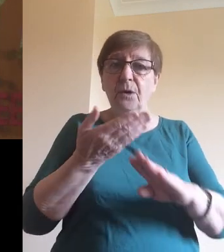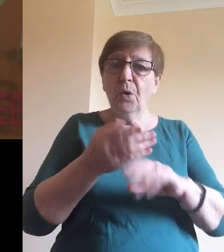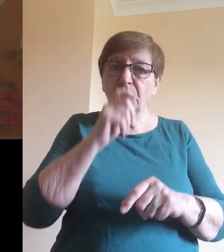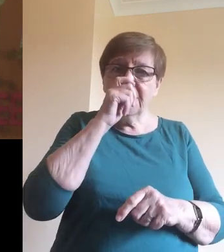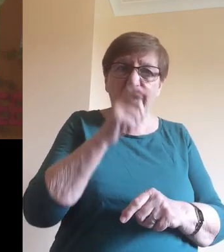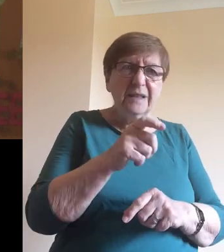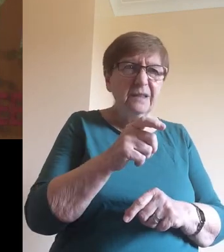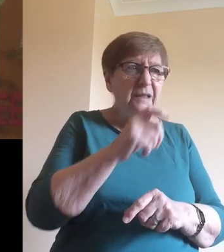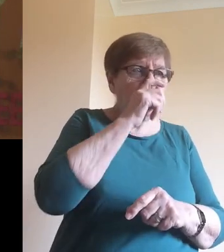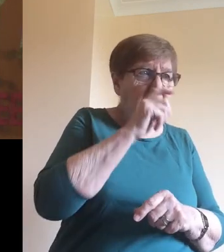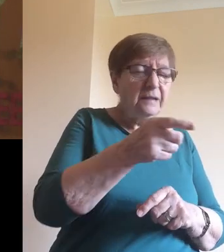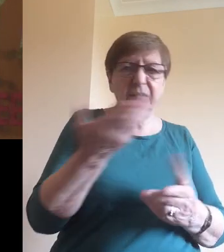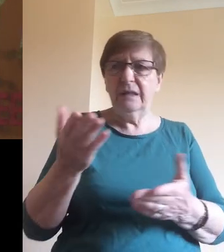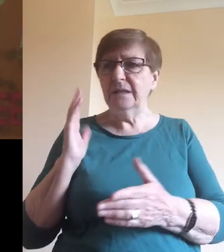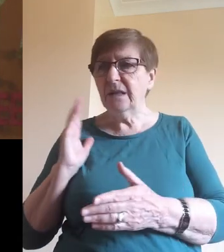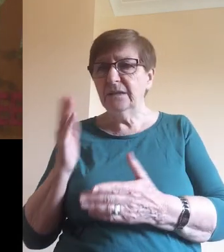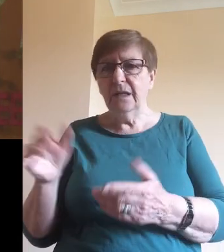it? Saturday, Sunday?